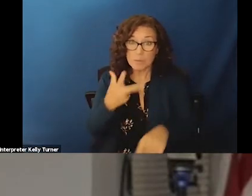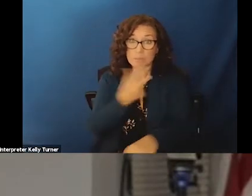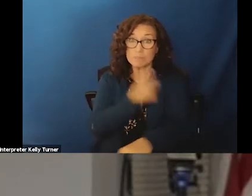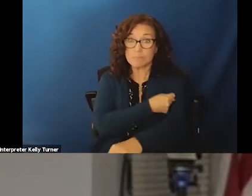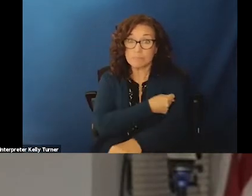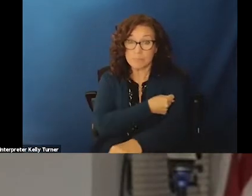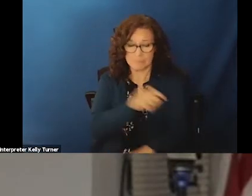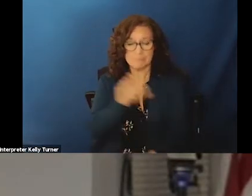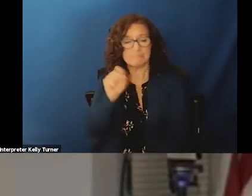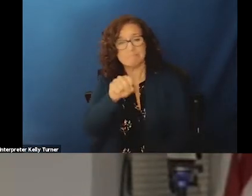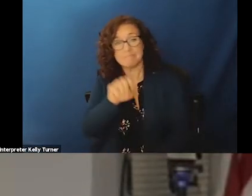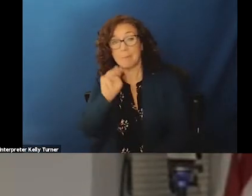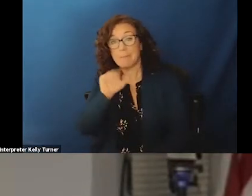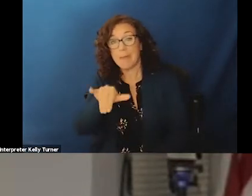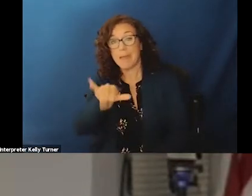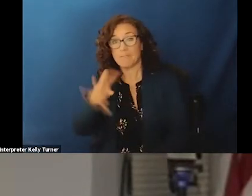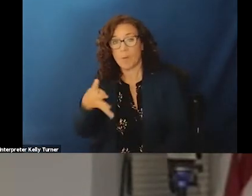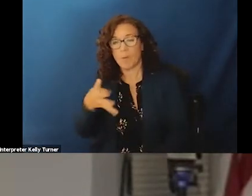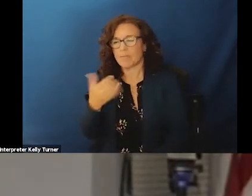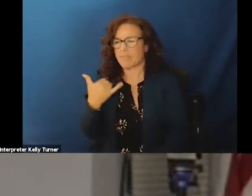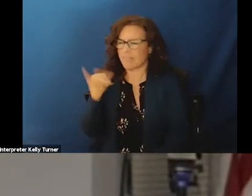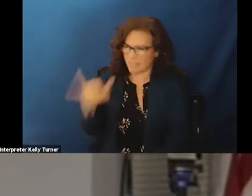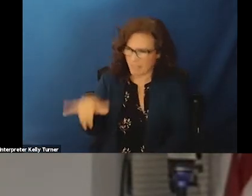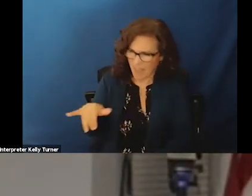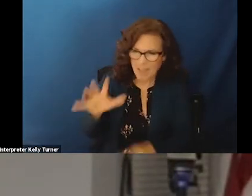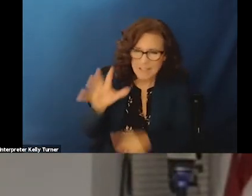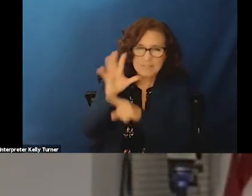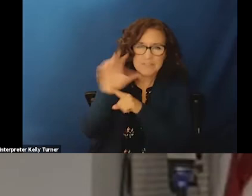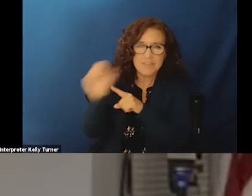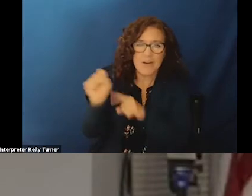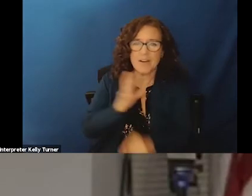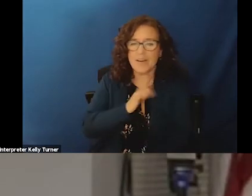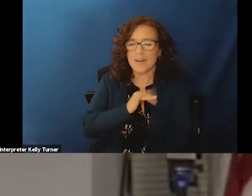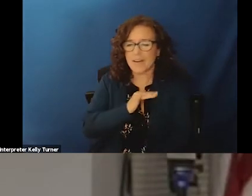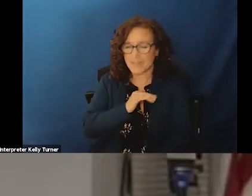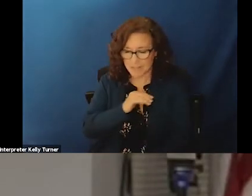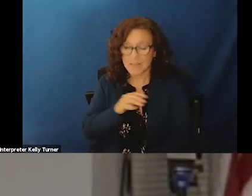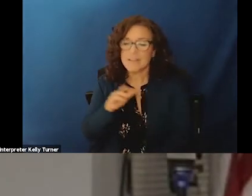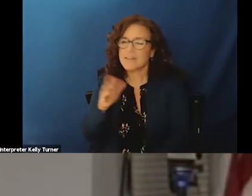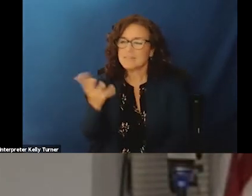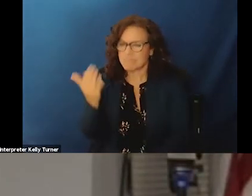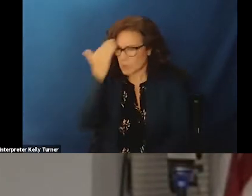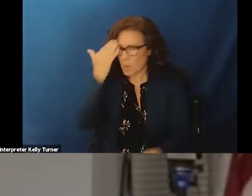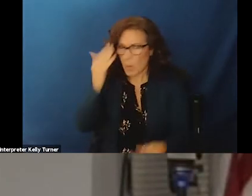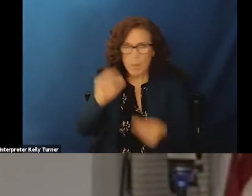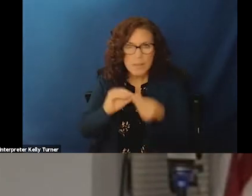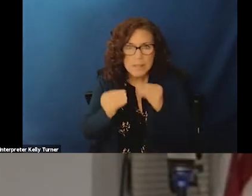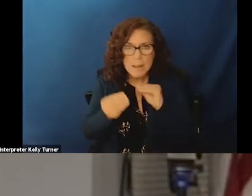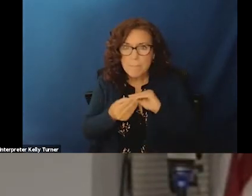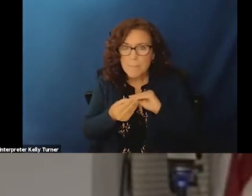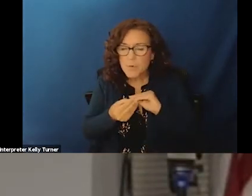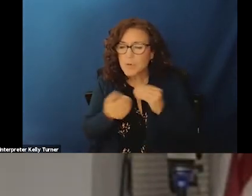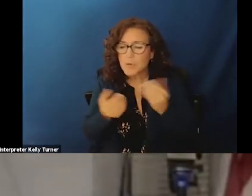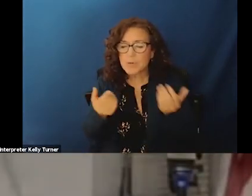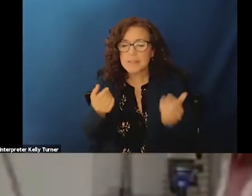May 4th. That's fantastic. So do we have a sense of numbers of scope at this stage?